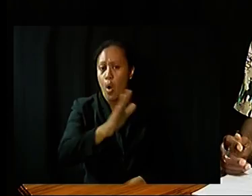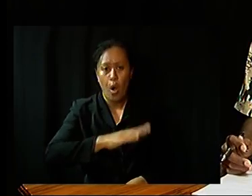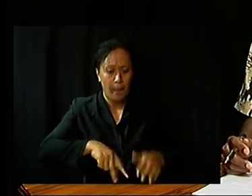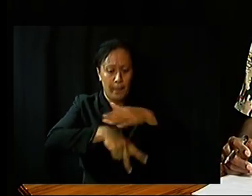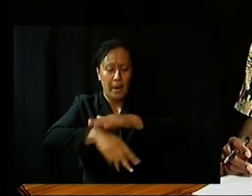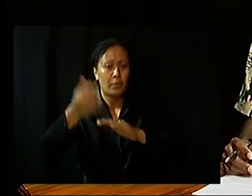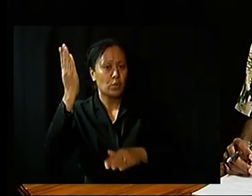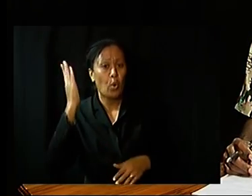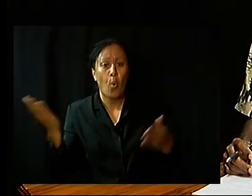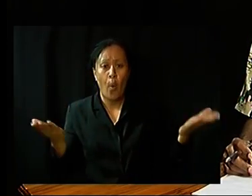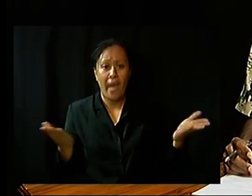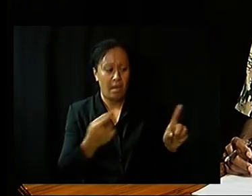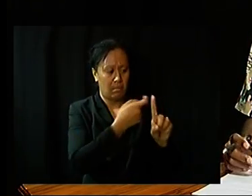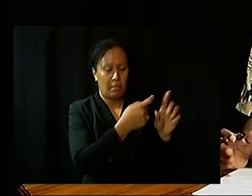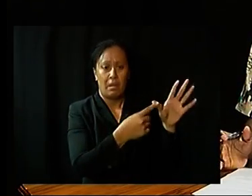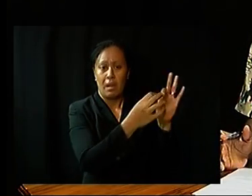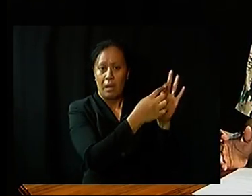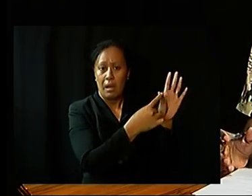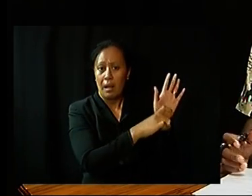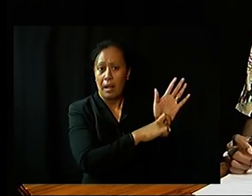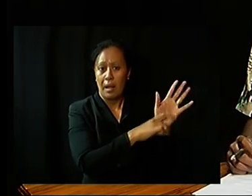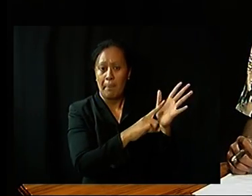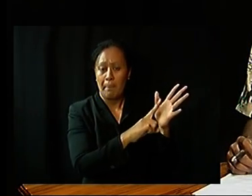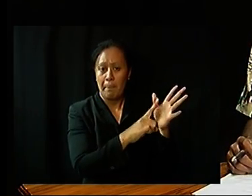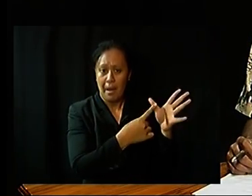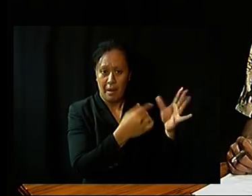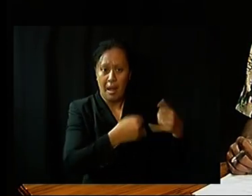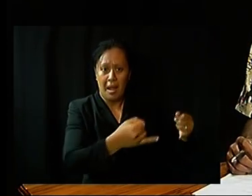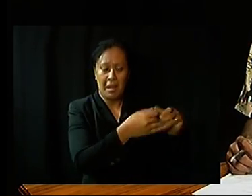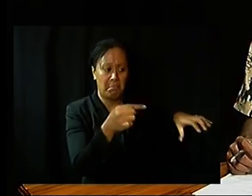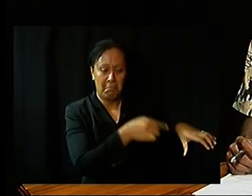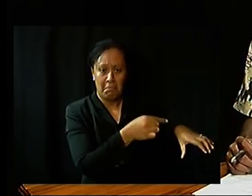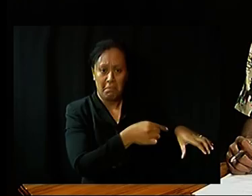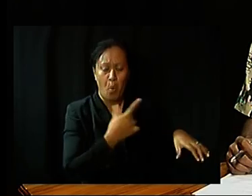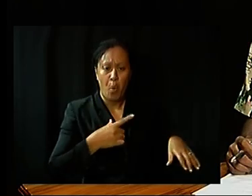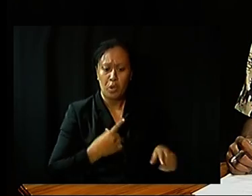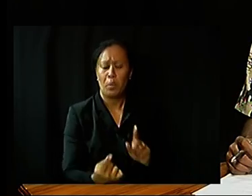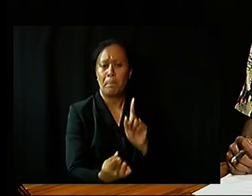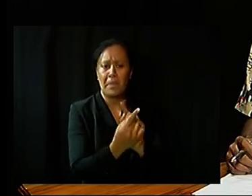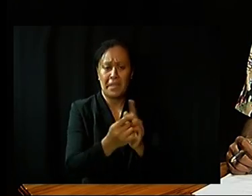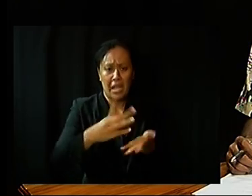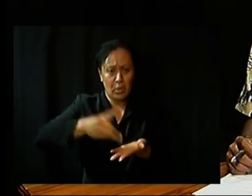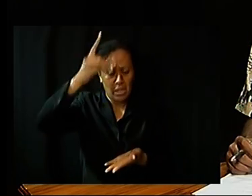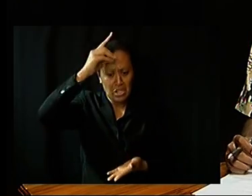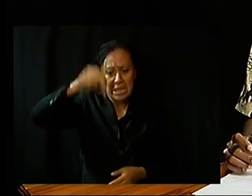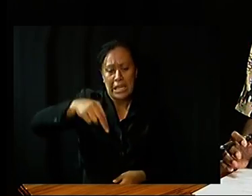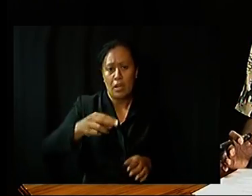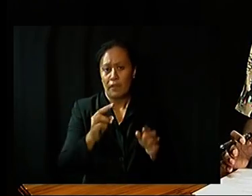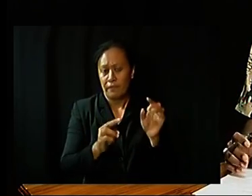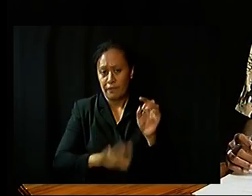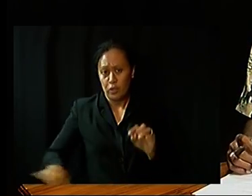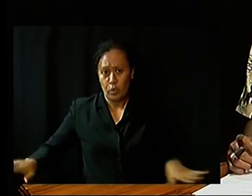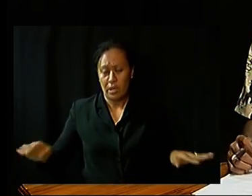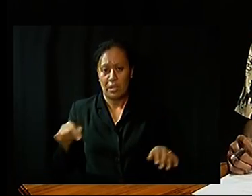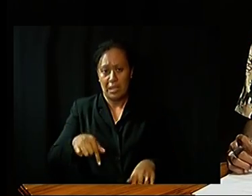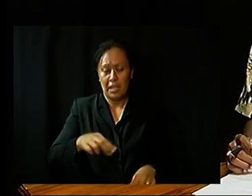primary schools on Kambara Island to meet the educational needs of students. Through this project, the government is demonstrating